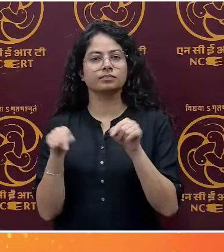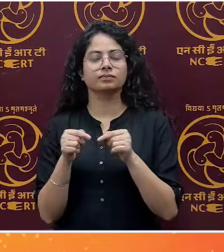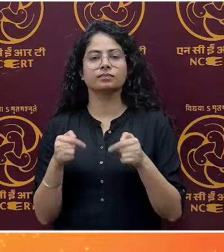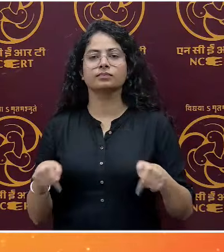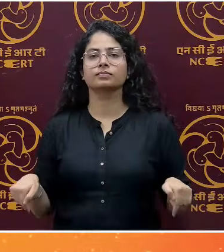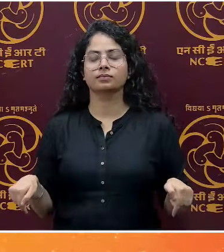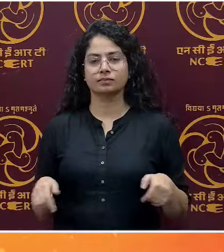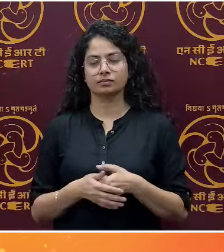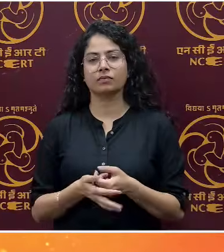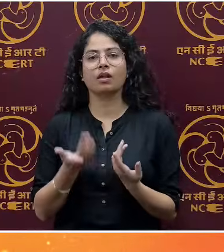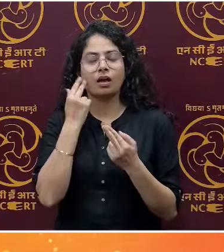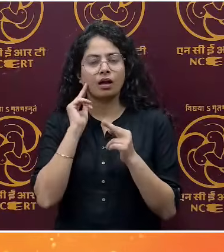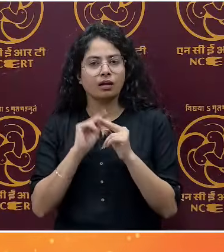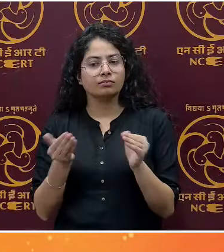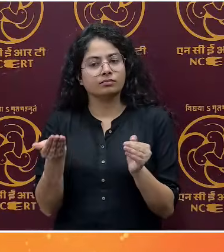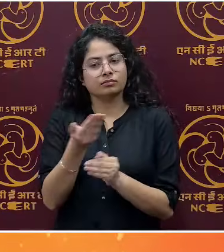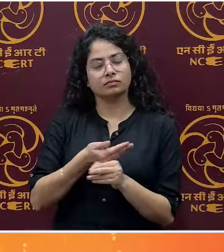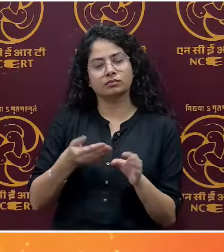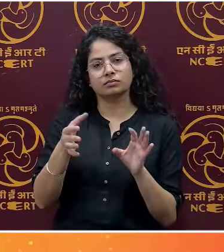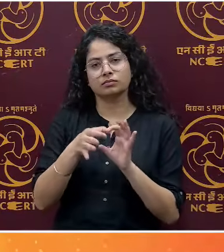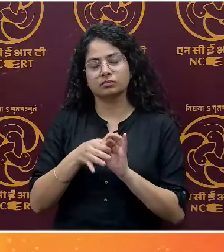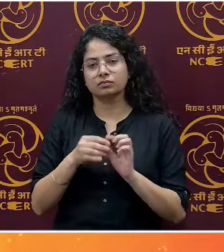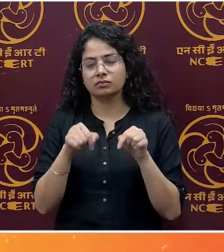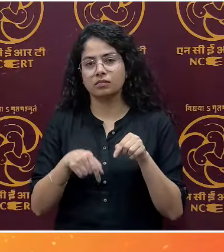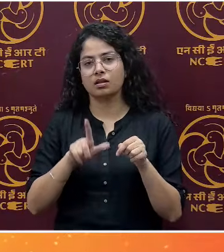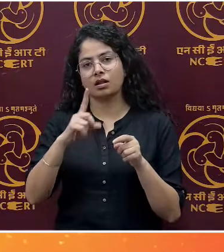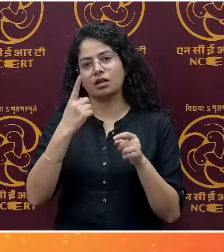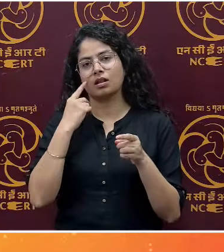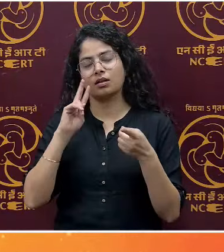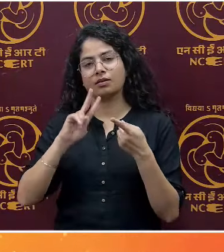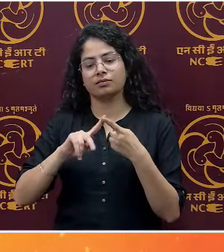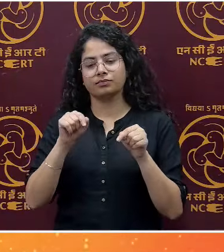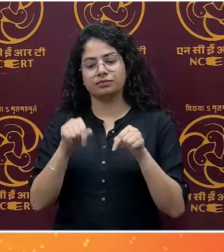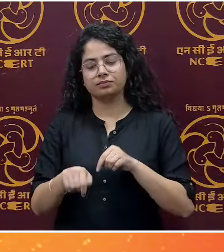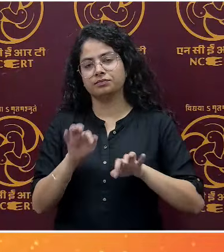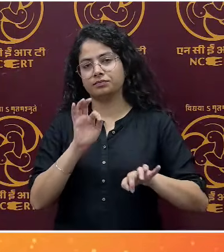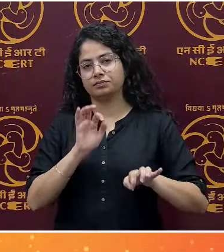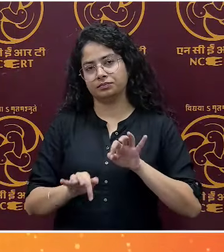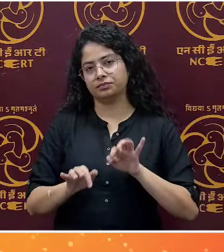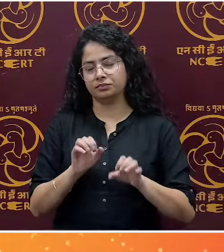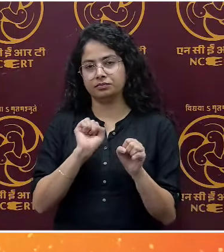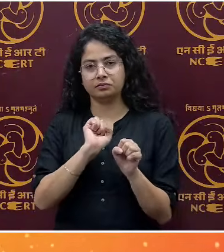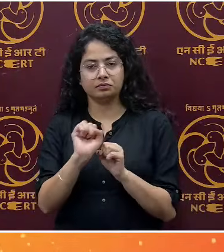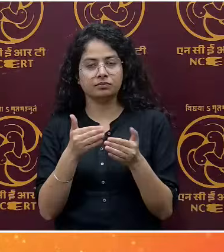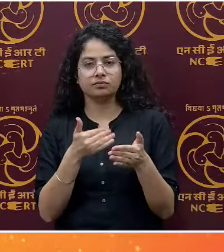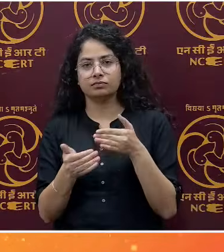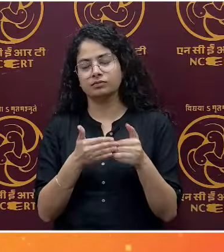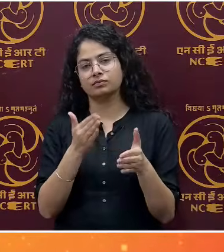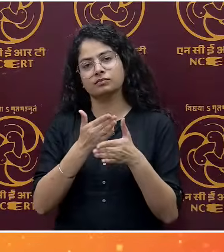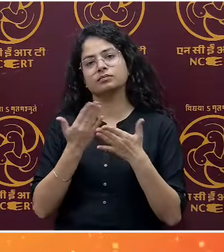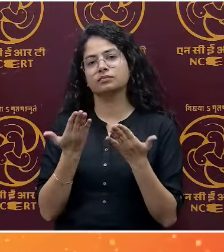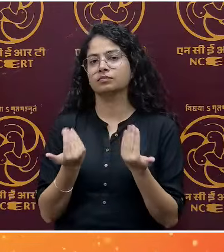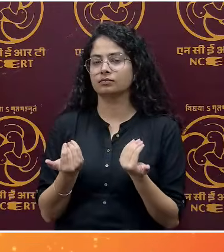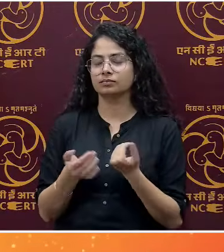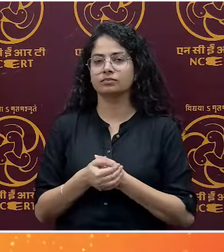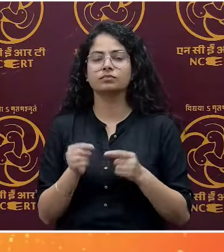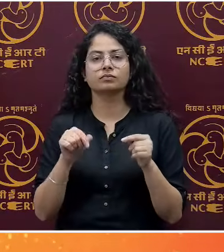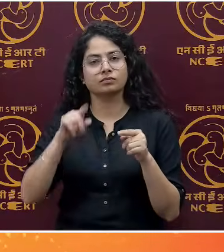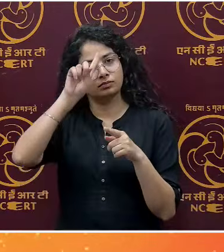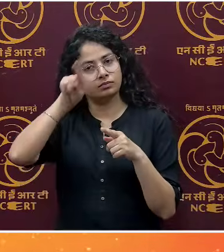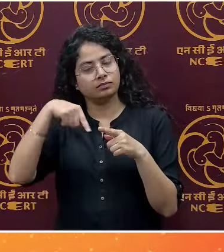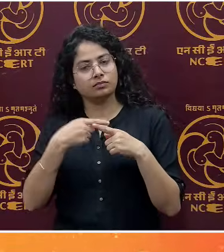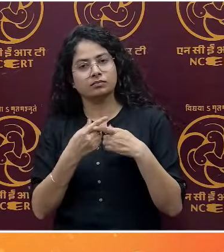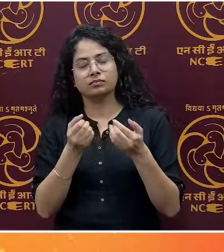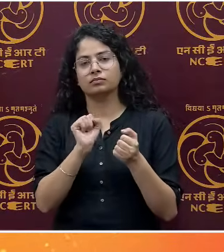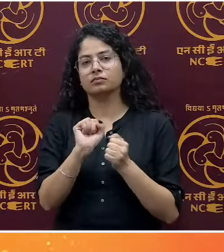diksha.training@ciet.nic.in. And in case you have joined us through our live streaming, then you have to go to the live chat box and then only you can drop your comments out there. So our expert will be more than